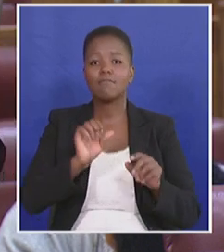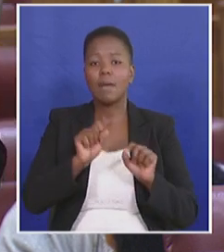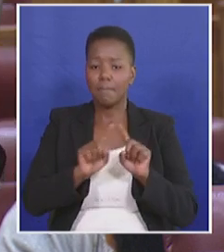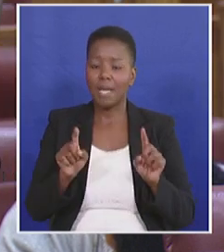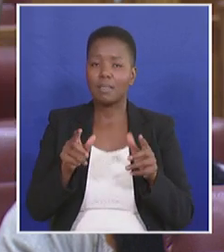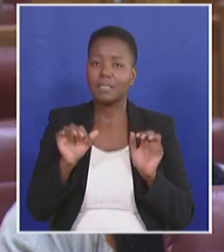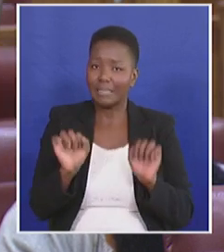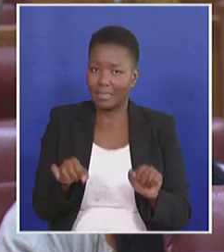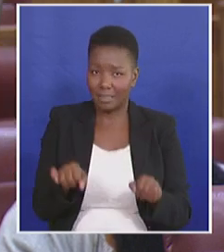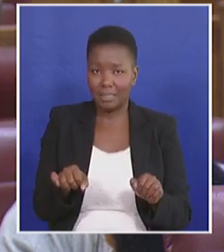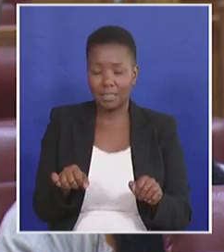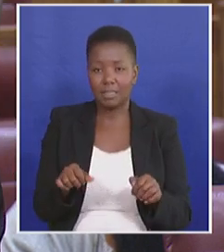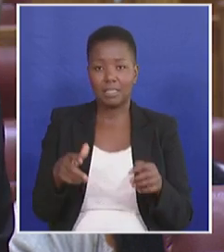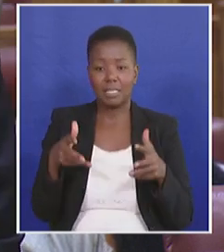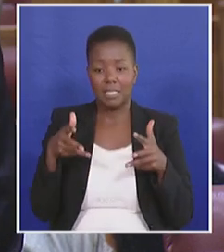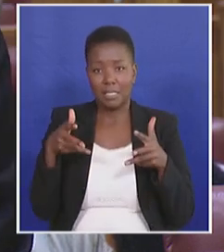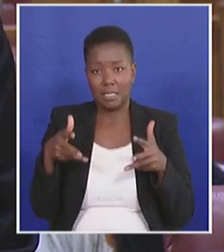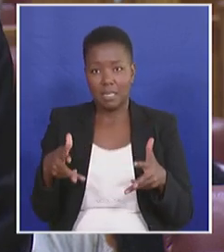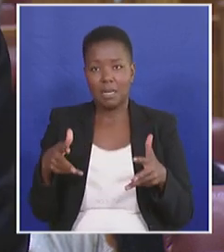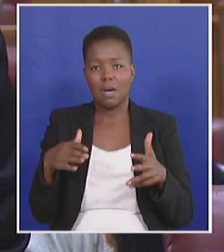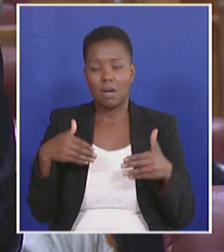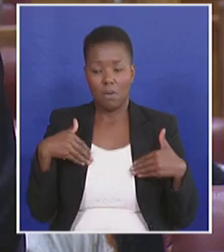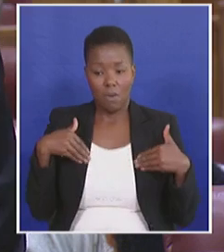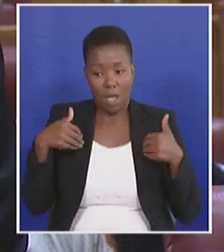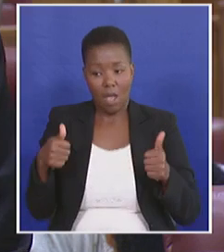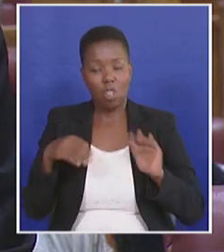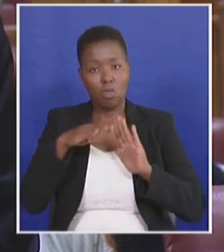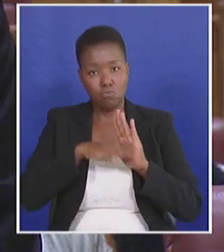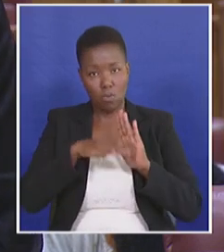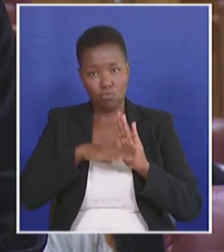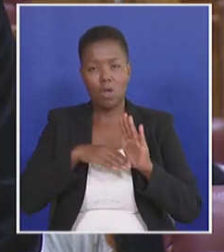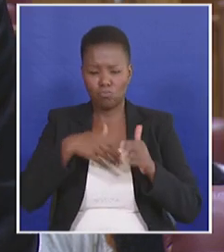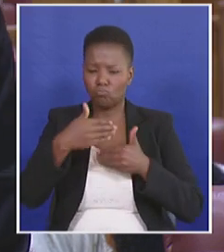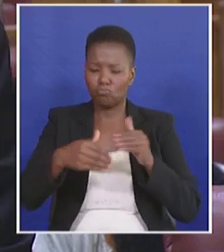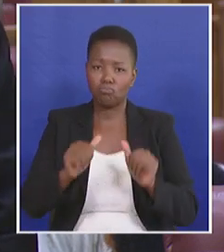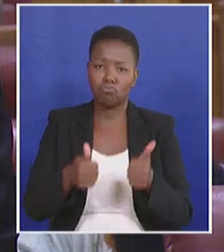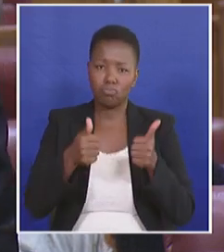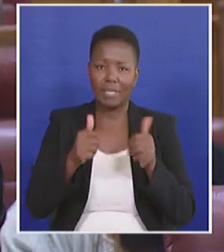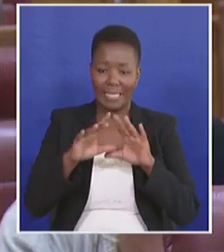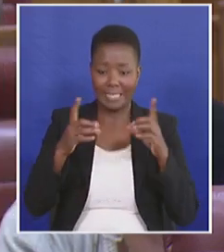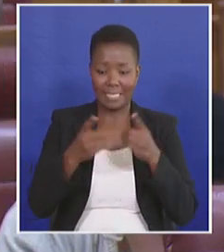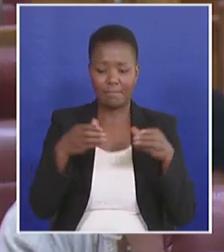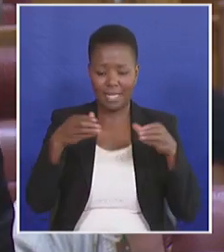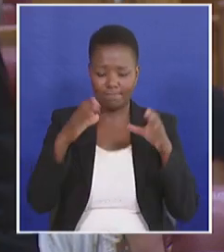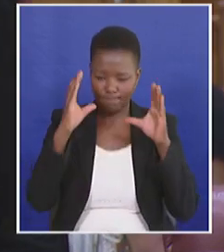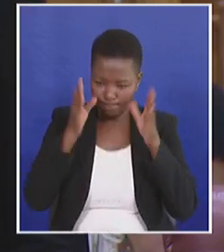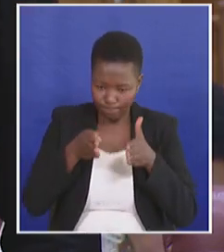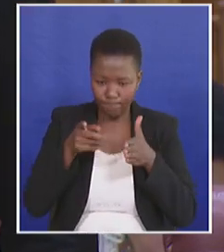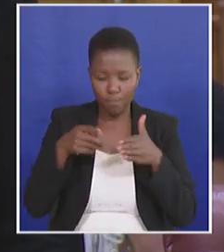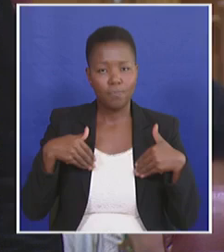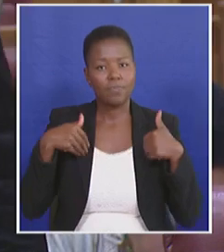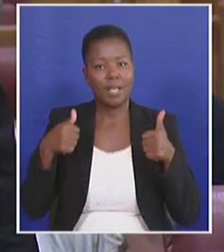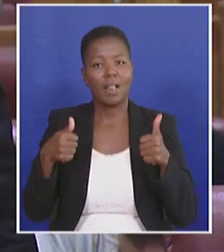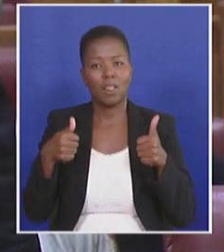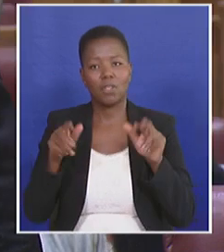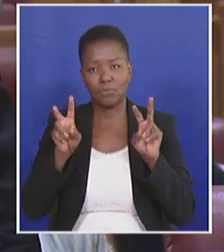have quite a functional sort of a unit that deals with the question of health and